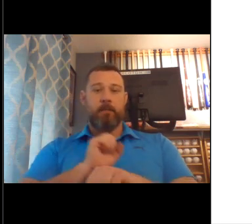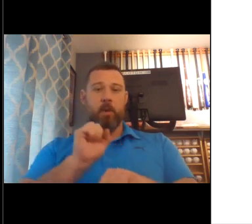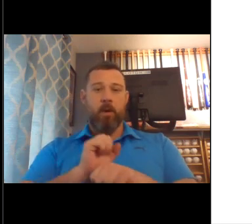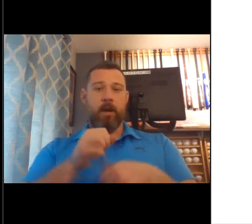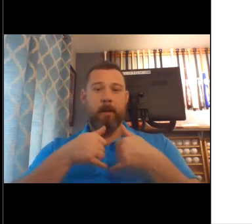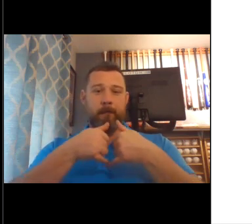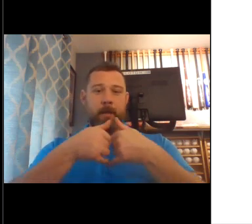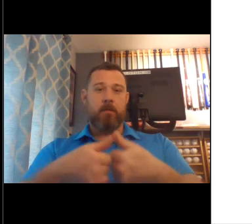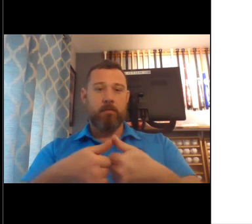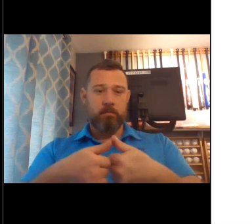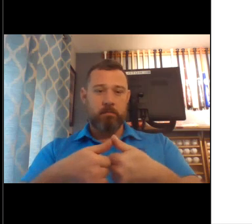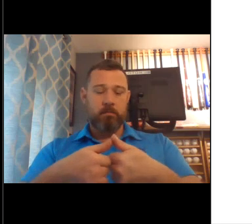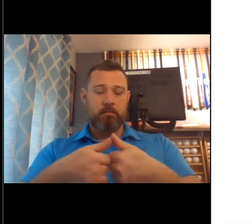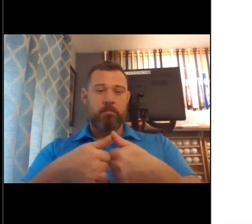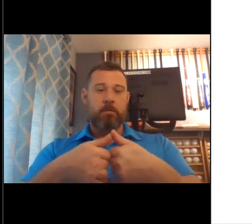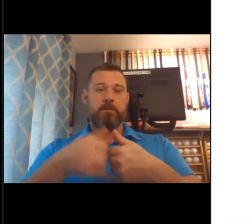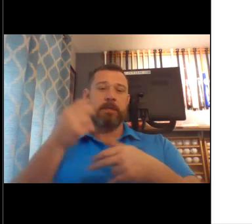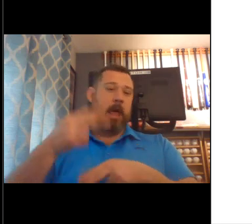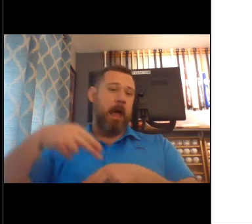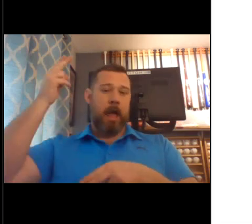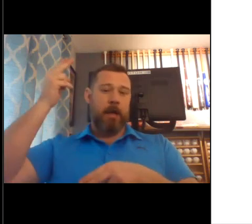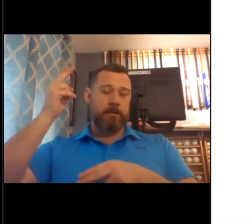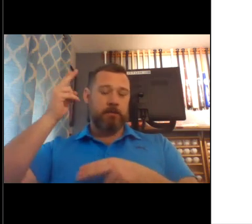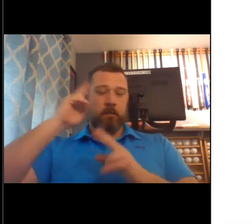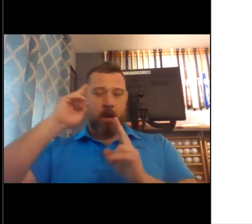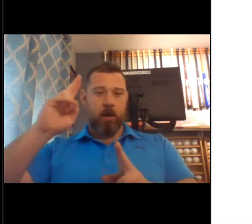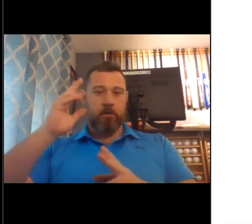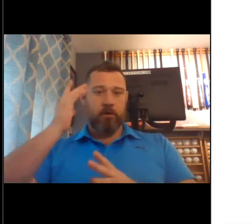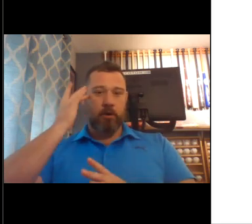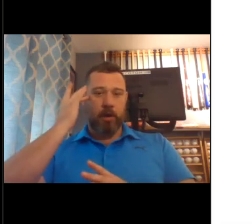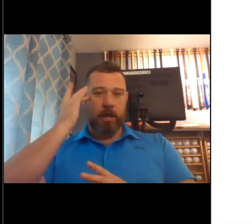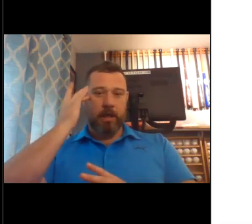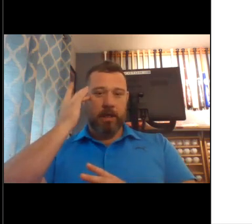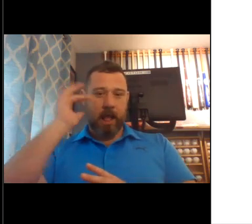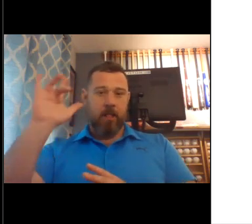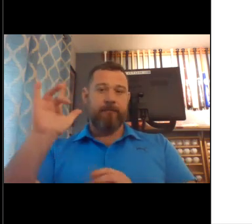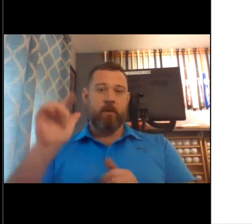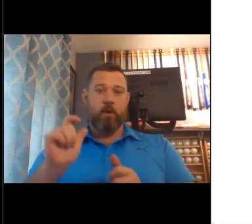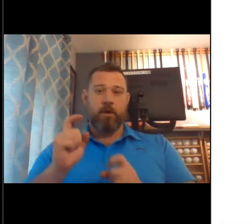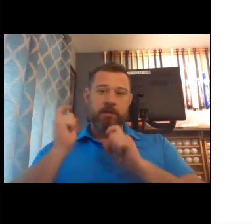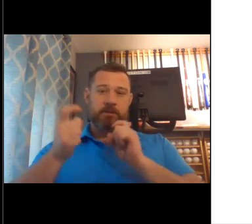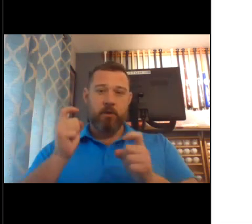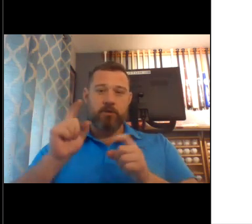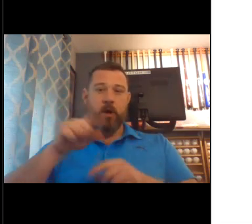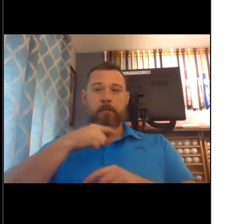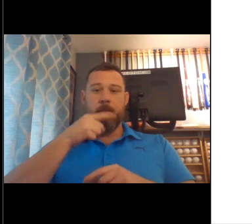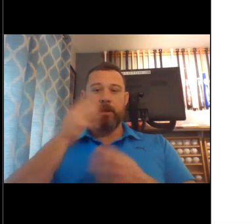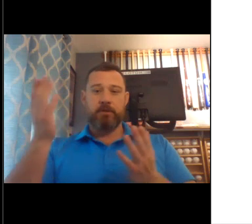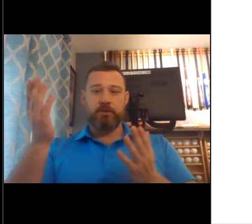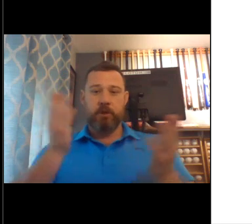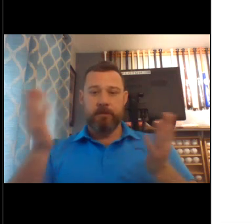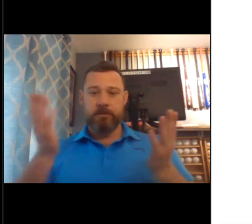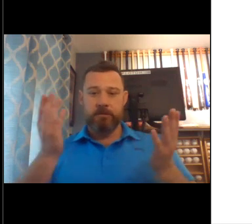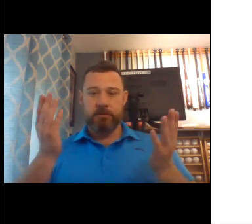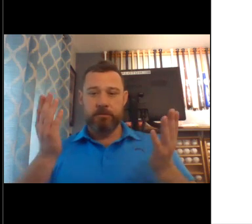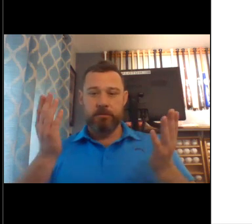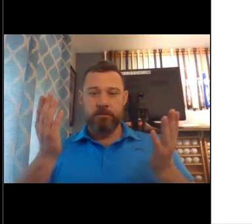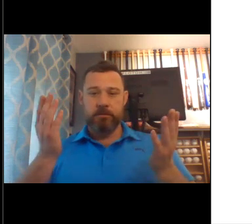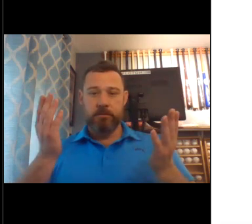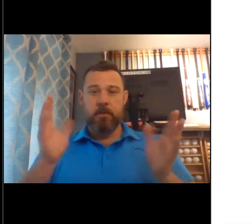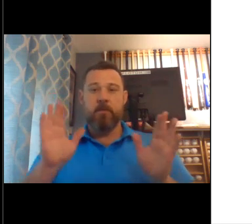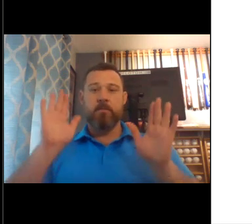Valor Award. This is the highest honor California bestows on its public servants who have performed